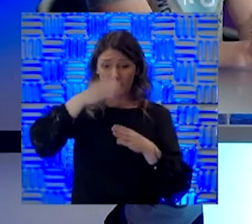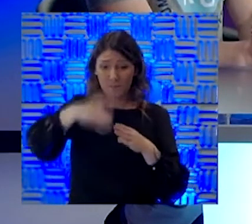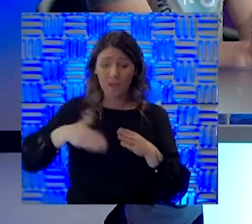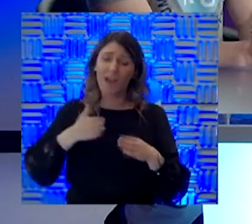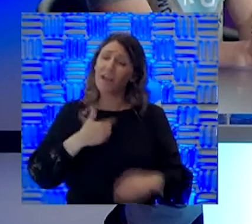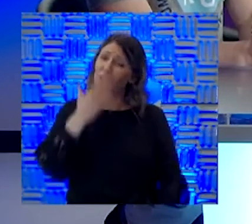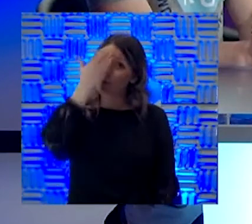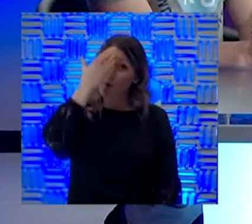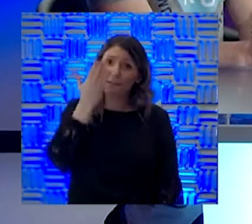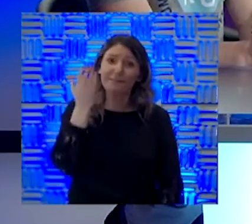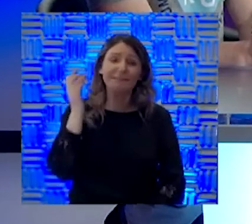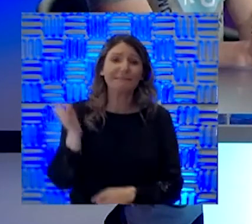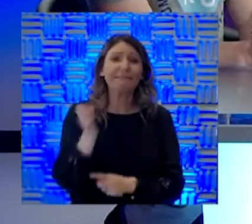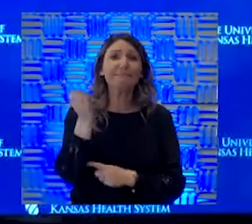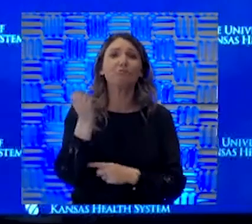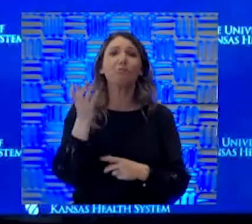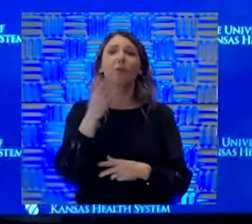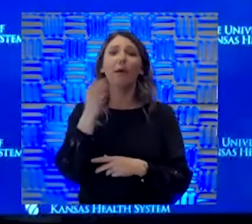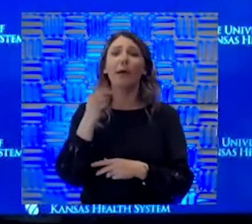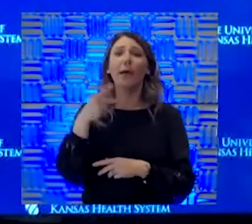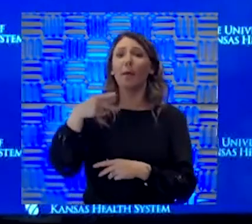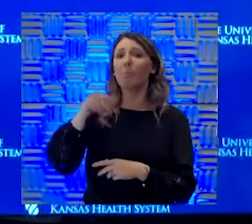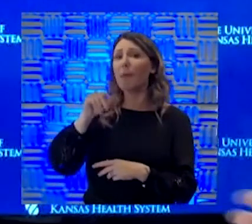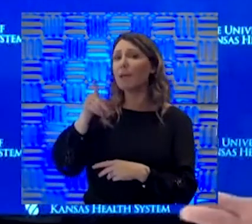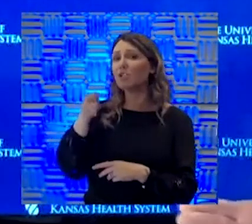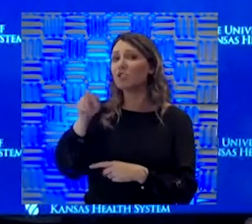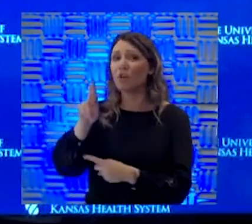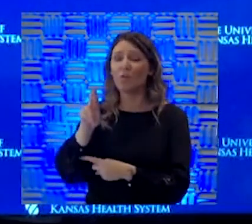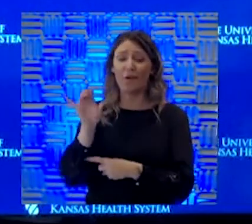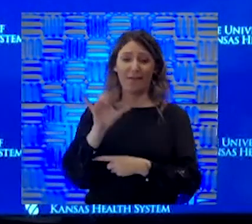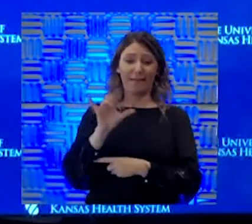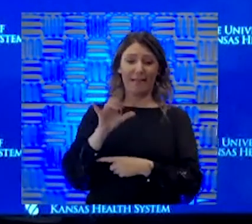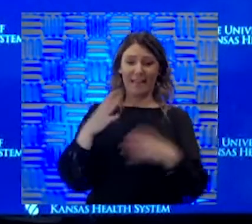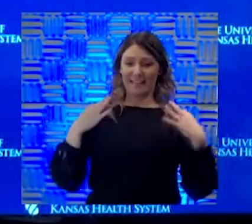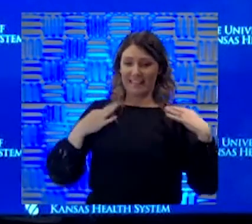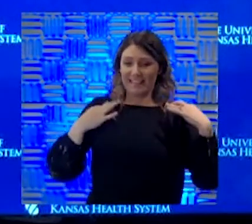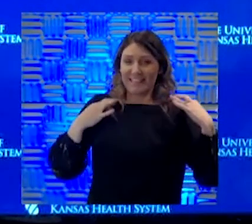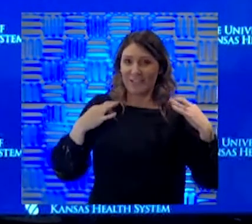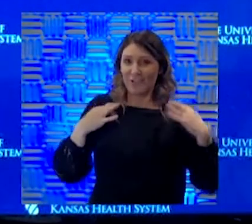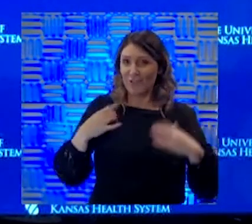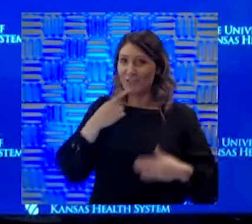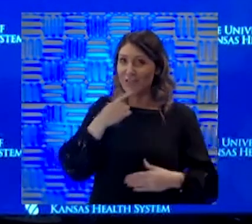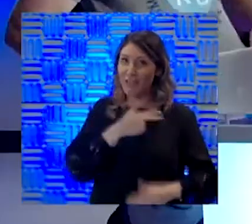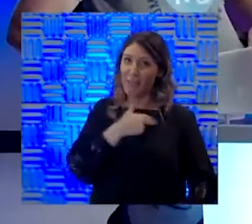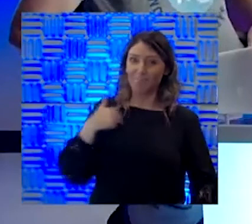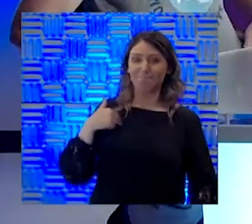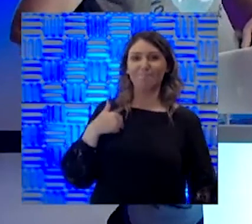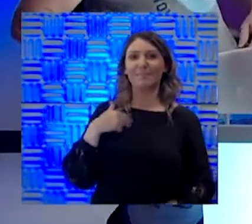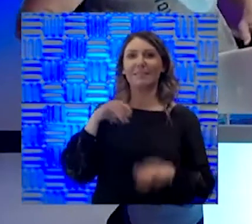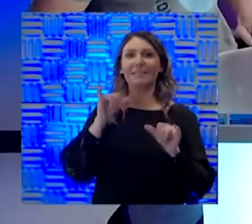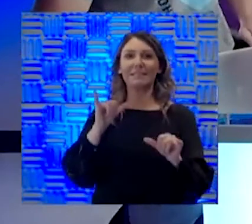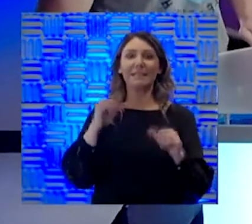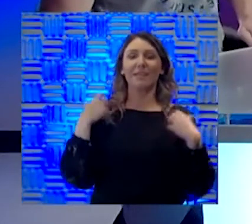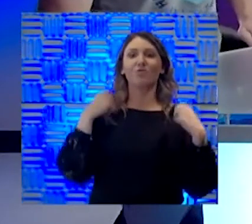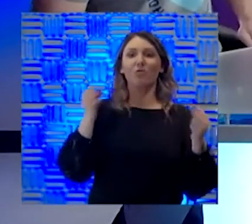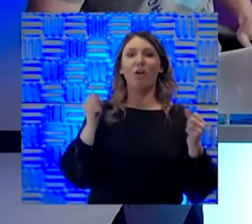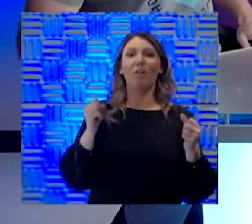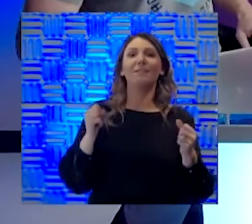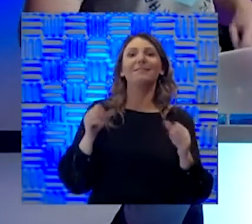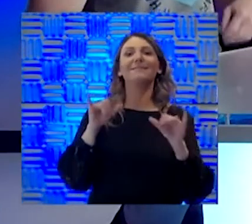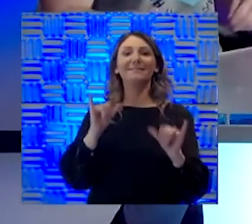it's Easter weekend, I know it's Passover, but just like our T-shirts say, stay strong, stay safe, stay